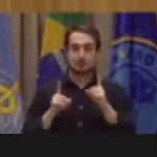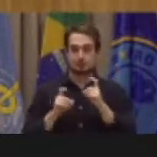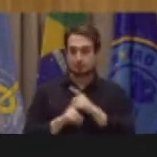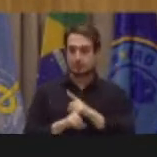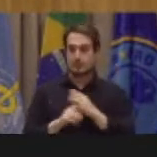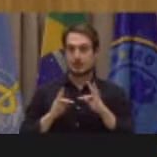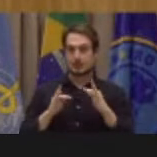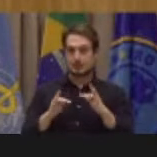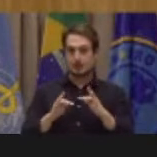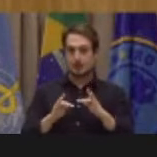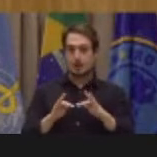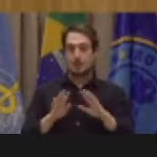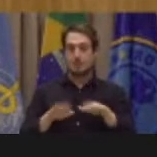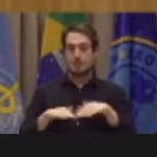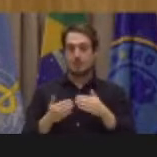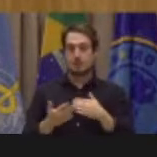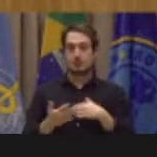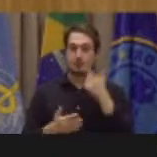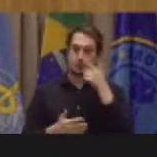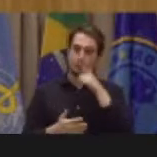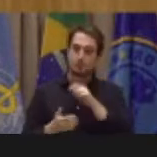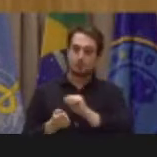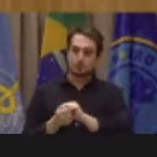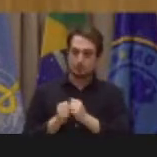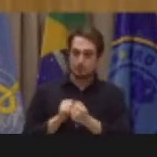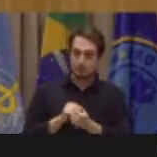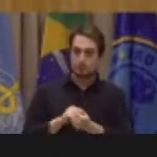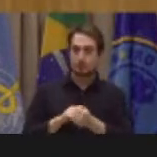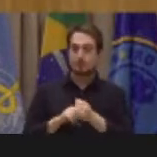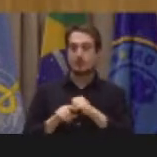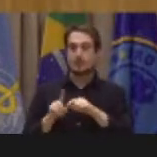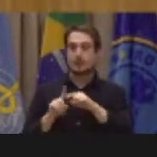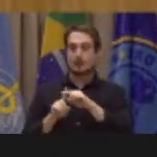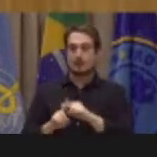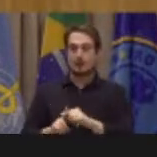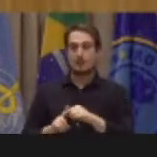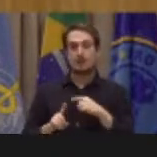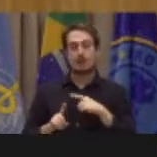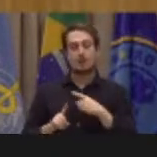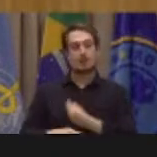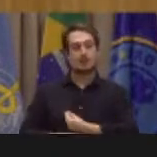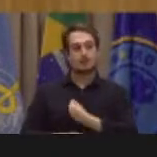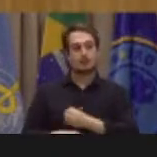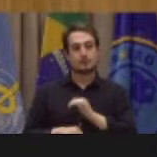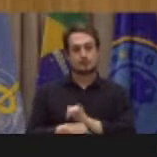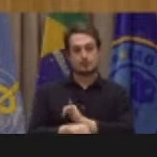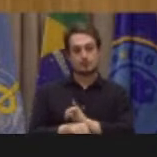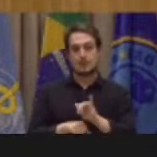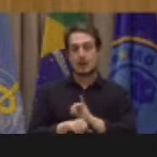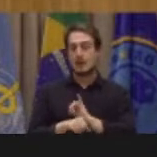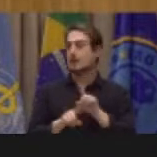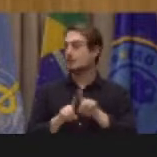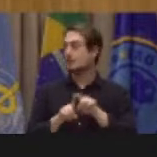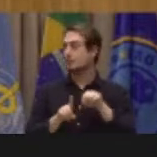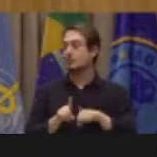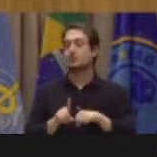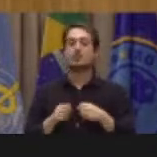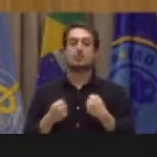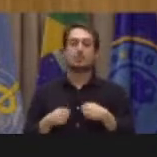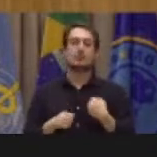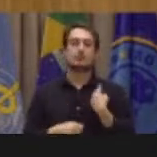makes you think of how much can we integrate information, and those that are instrument